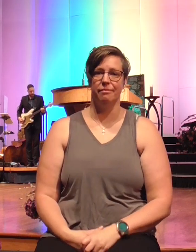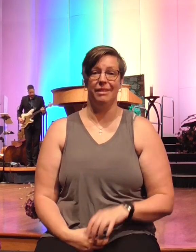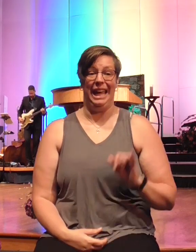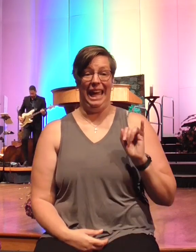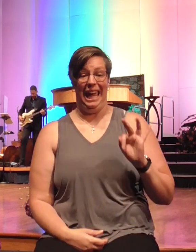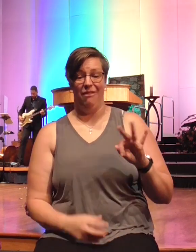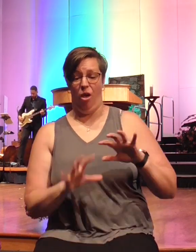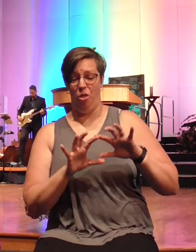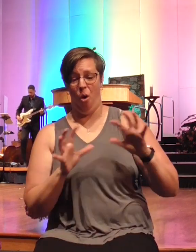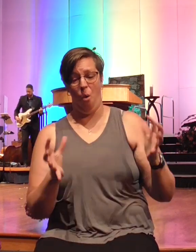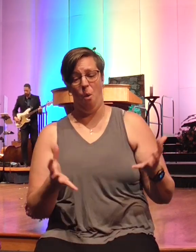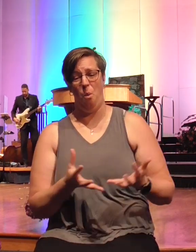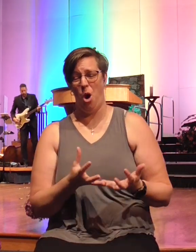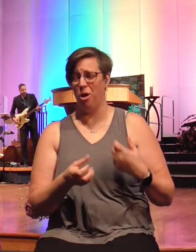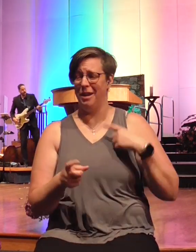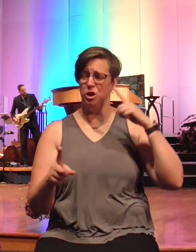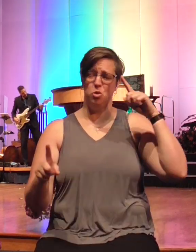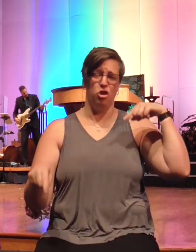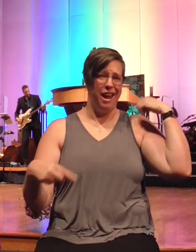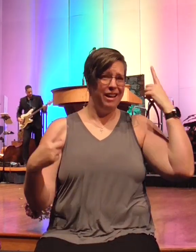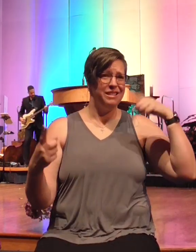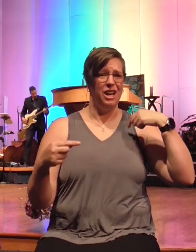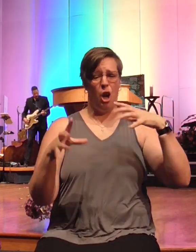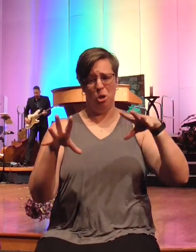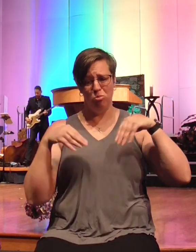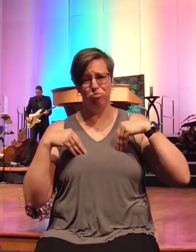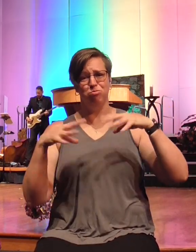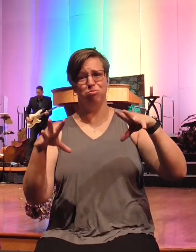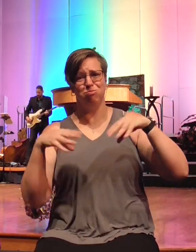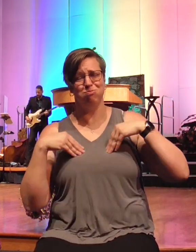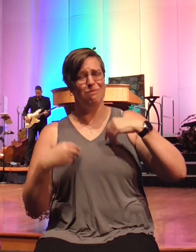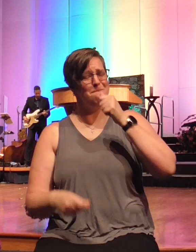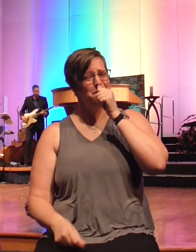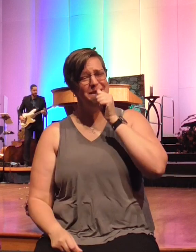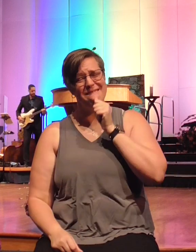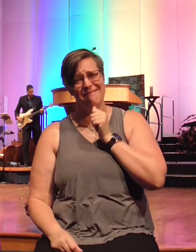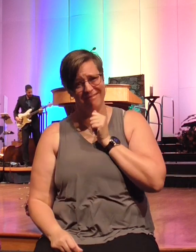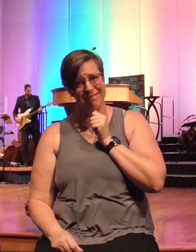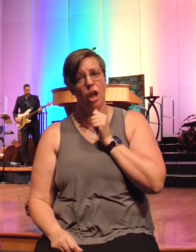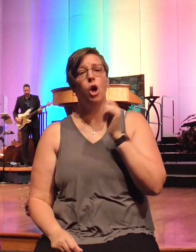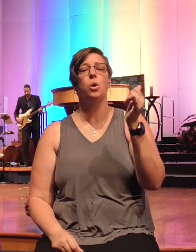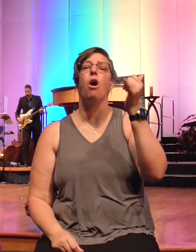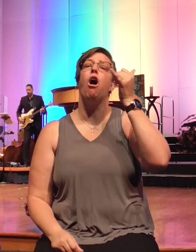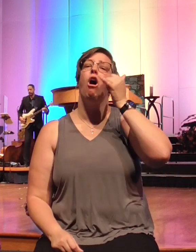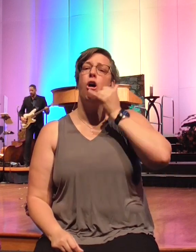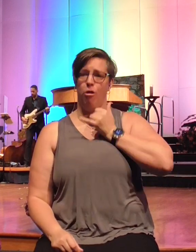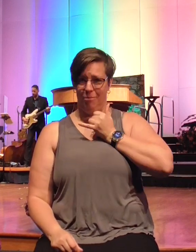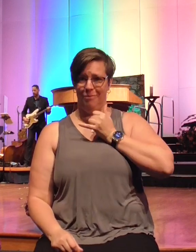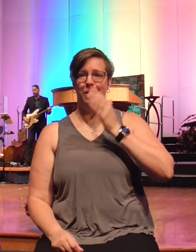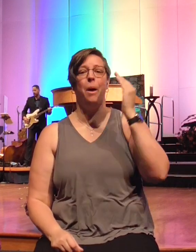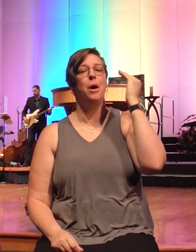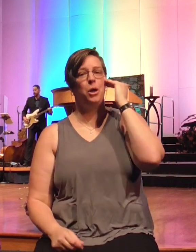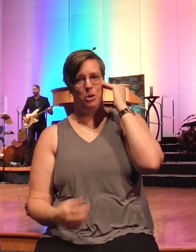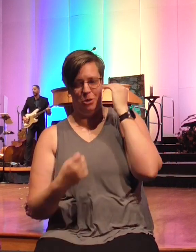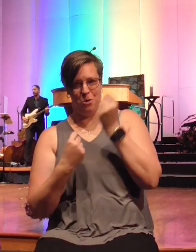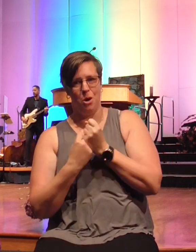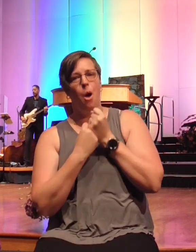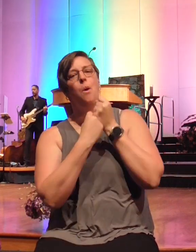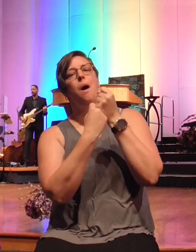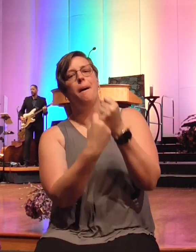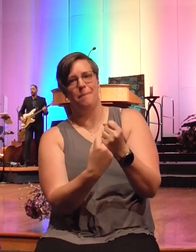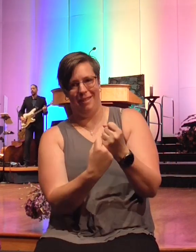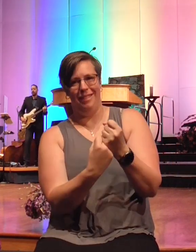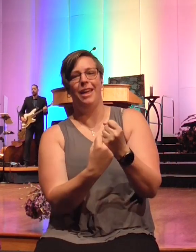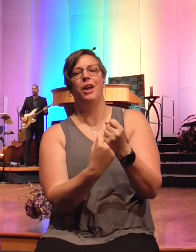This one makes you crazy and you've taken all you can bear. You call me up, 'cause you